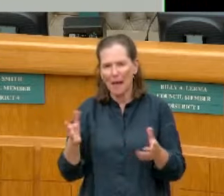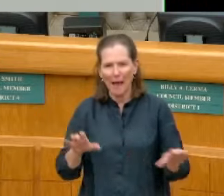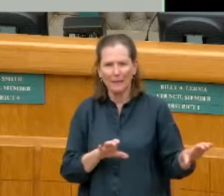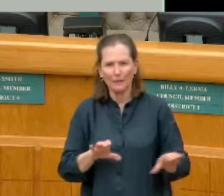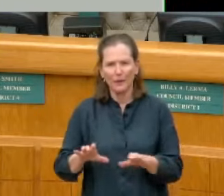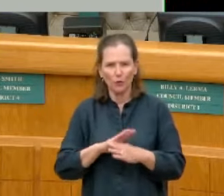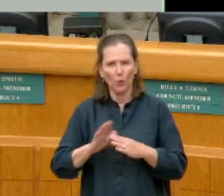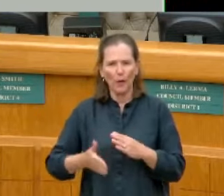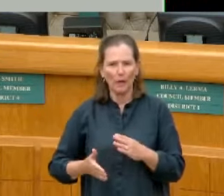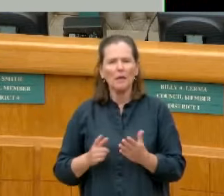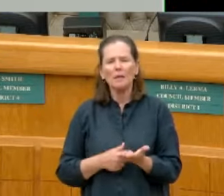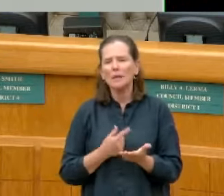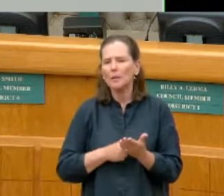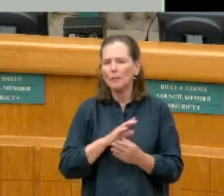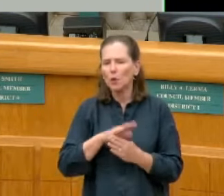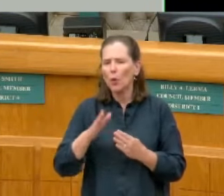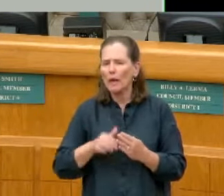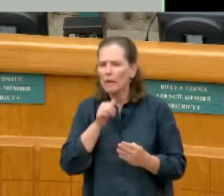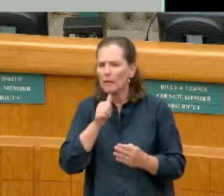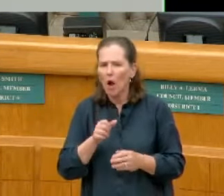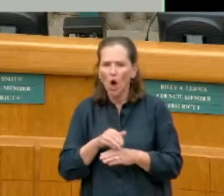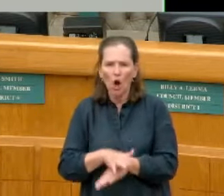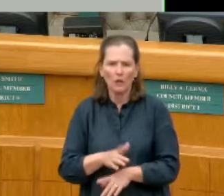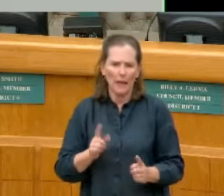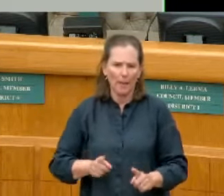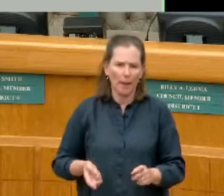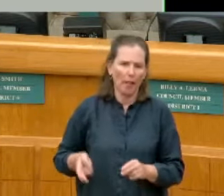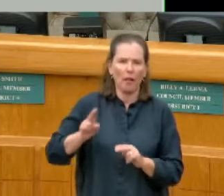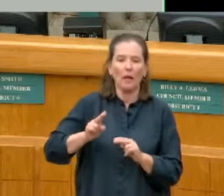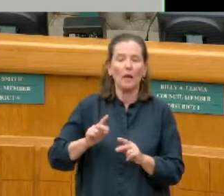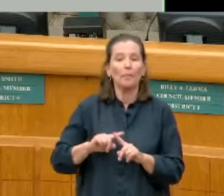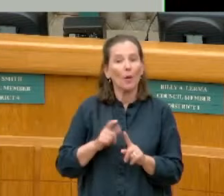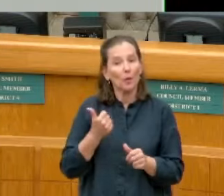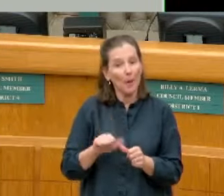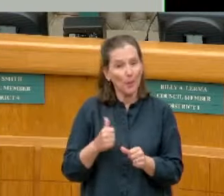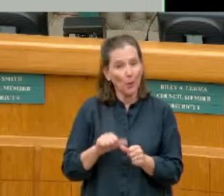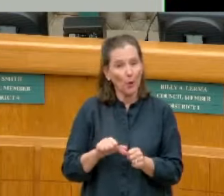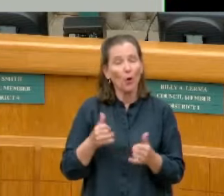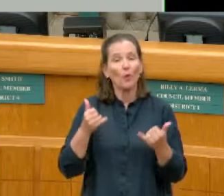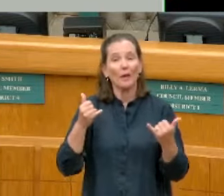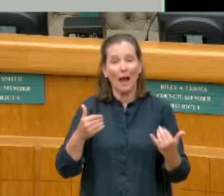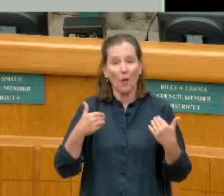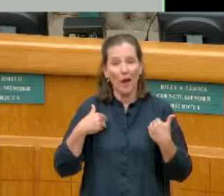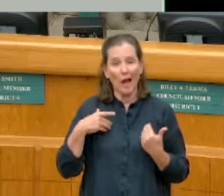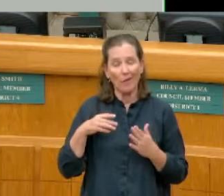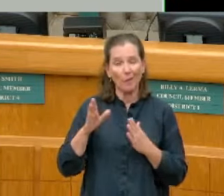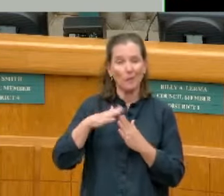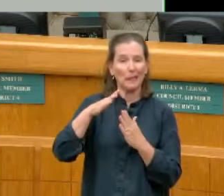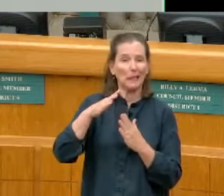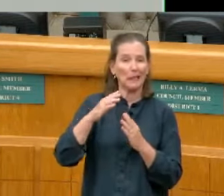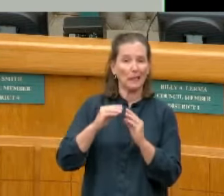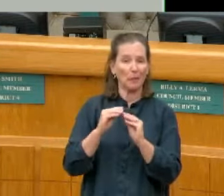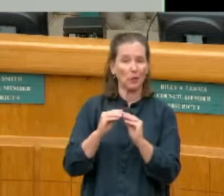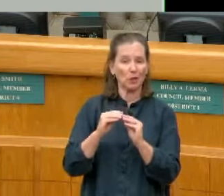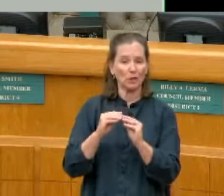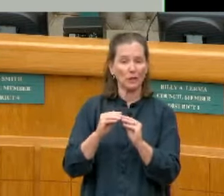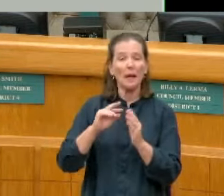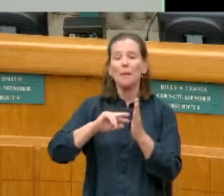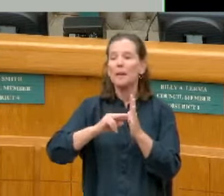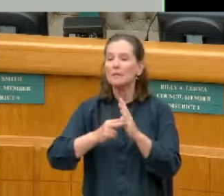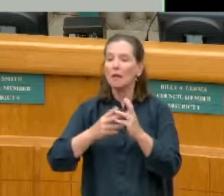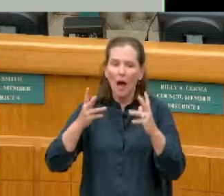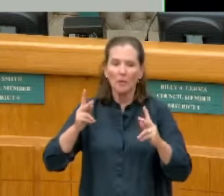make that big of a difference, but look at where we're at there. We're right at the peak. That means there's a lot of COVID out there in the community. That means that a lot of